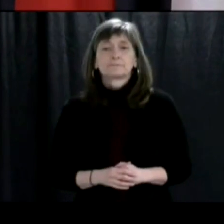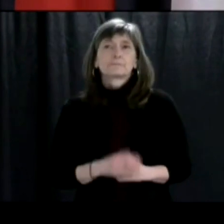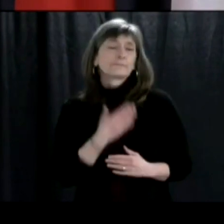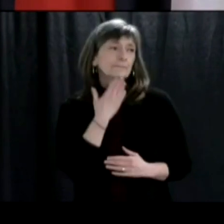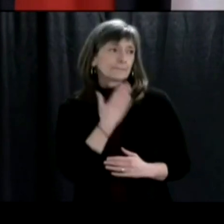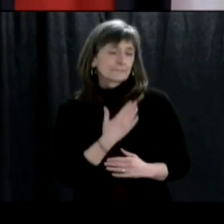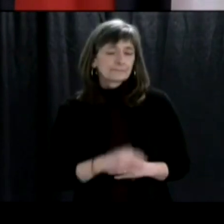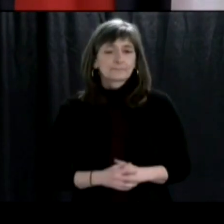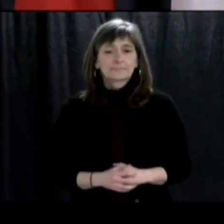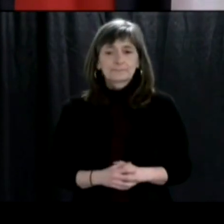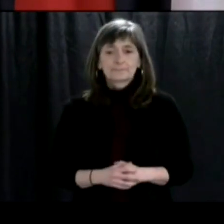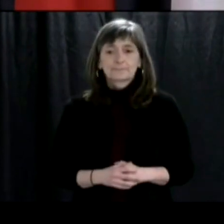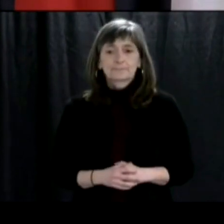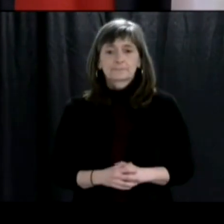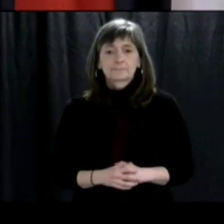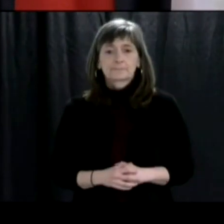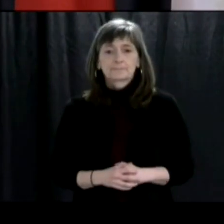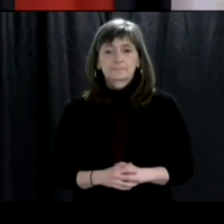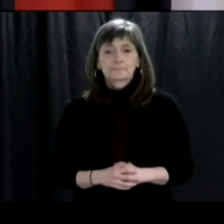Thank you, Premier.